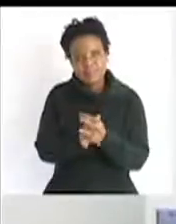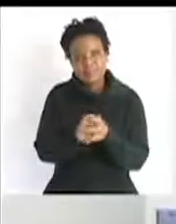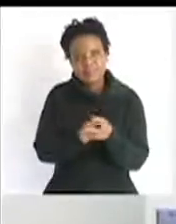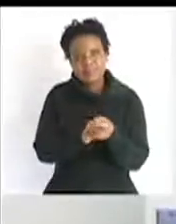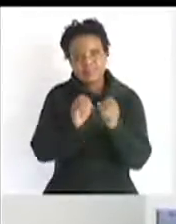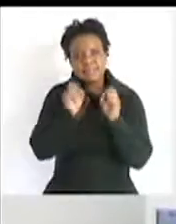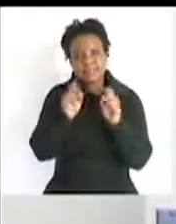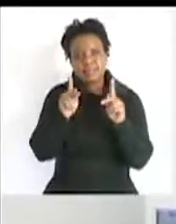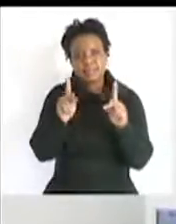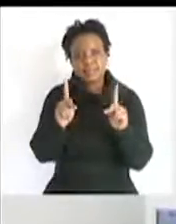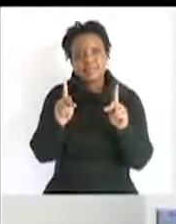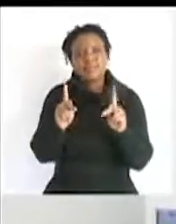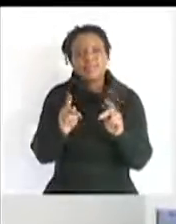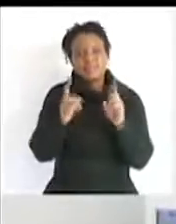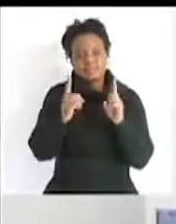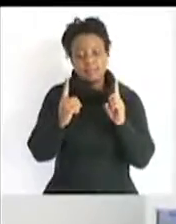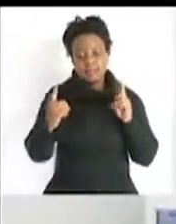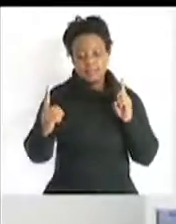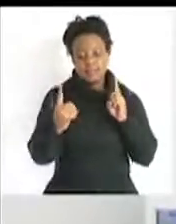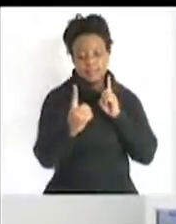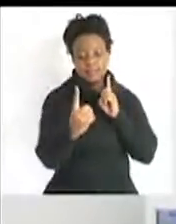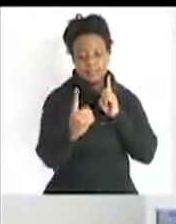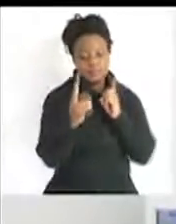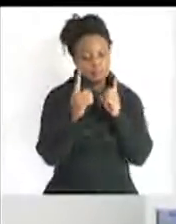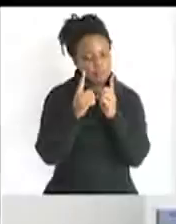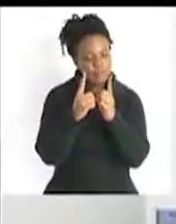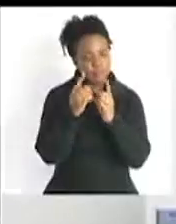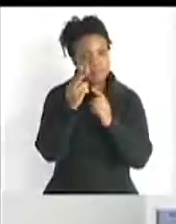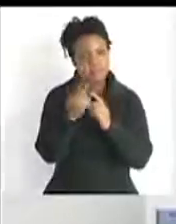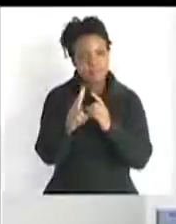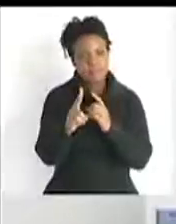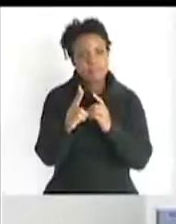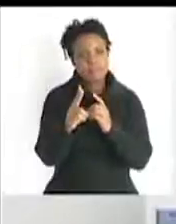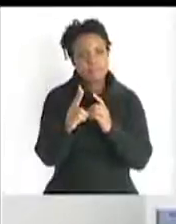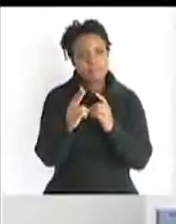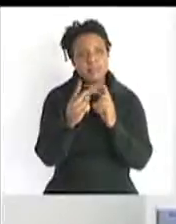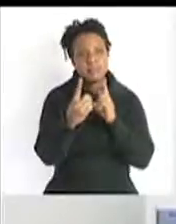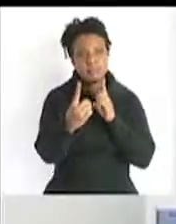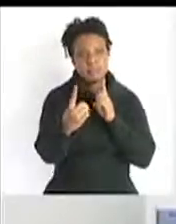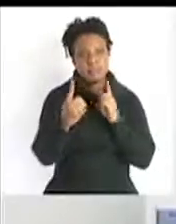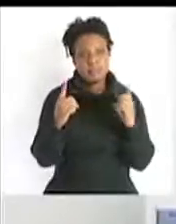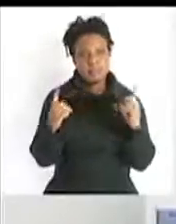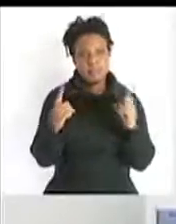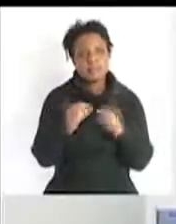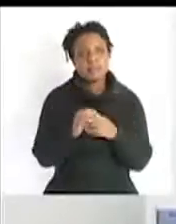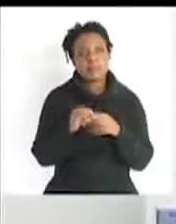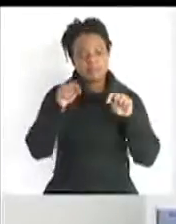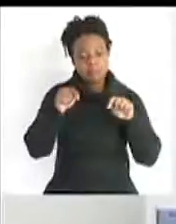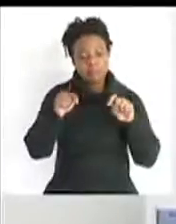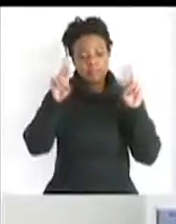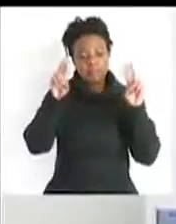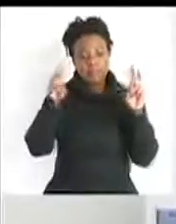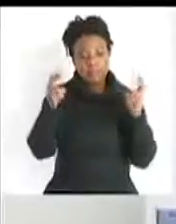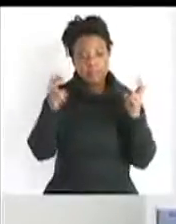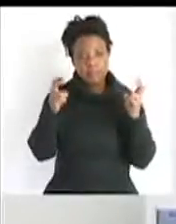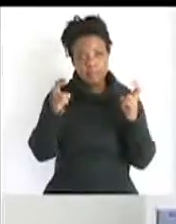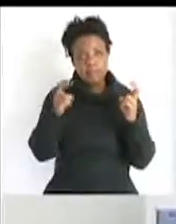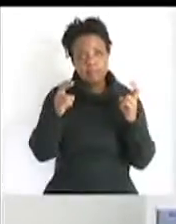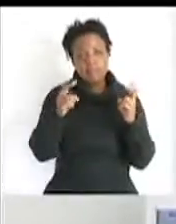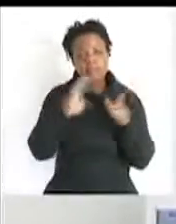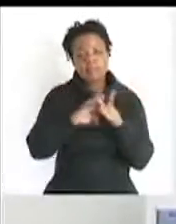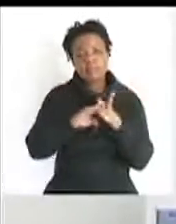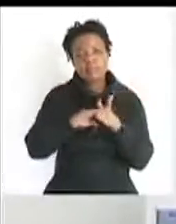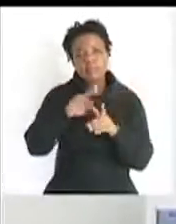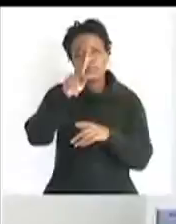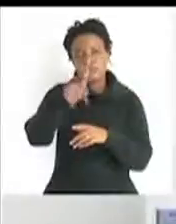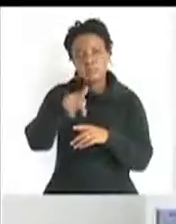Okay, straighten our arms just to see if we are keeping the social distance. So today's lesson will